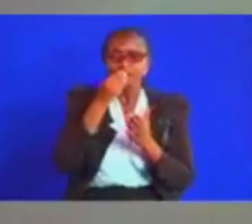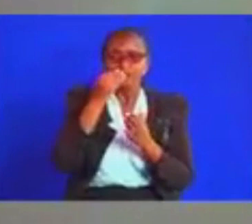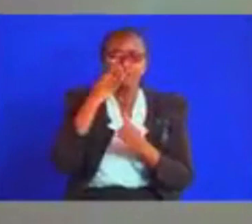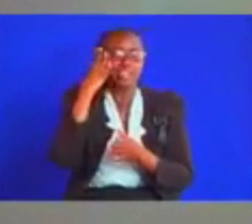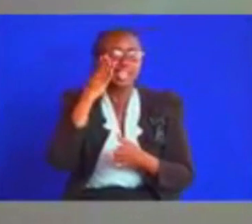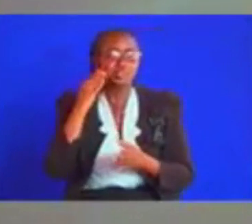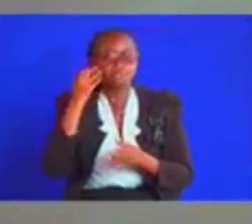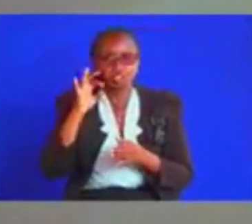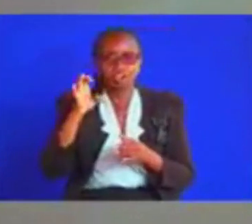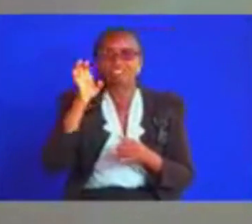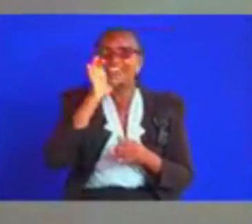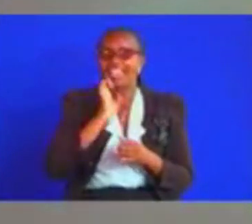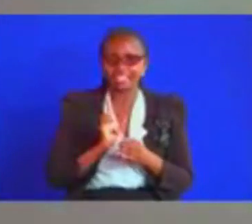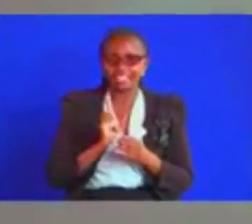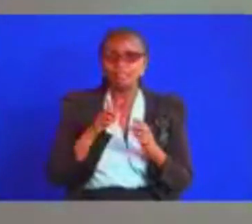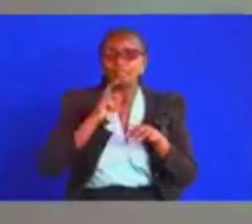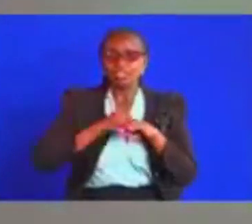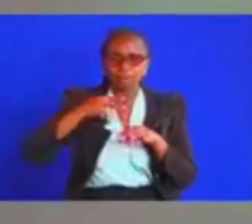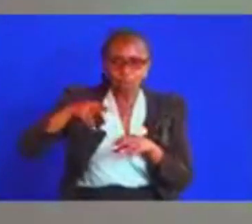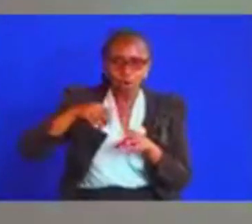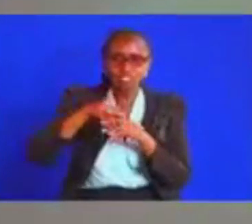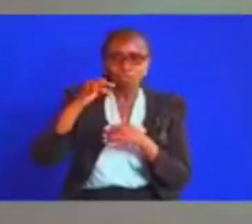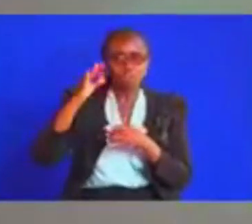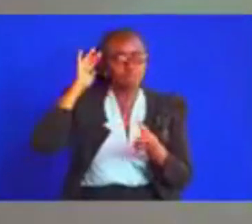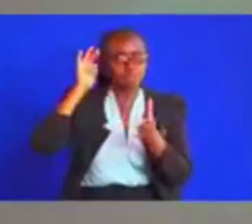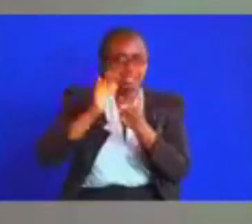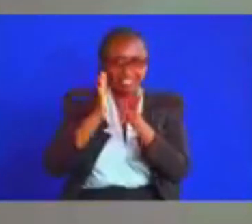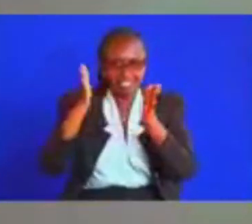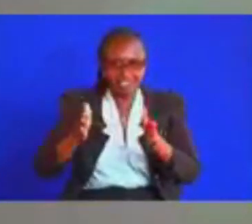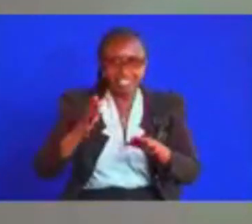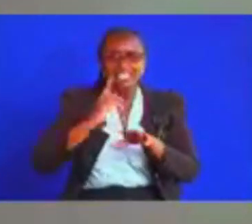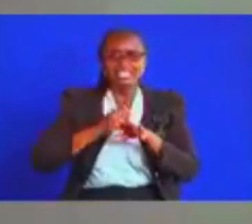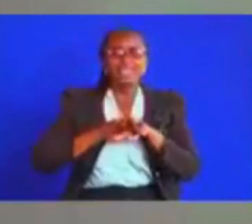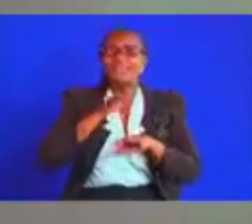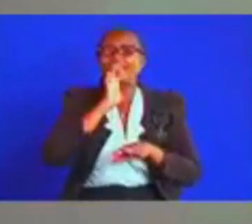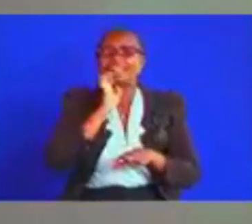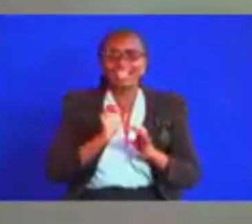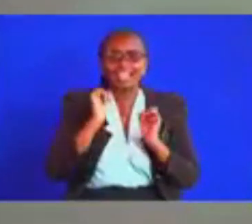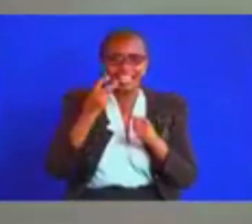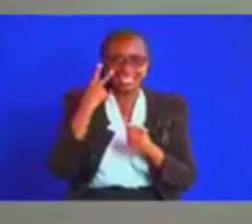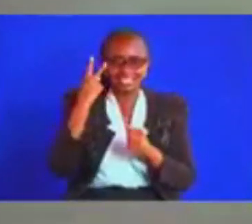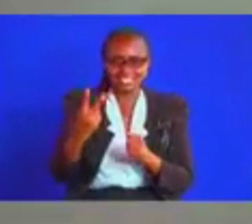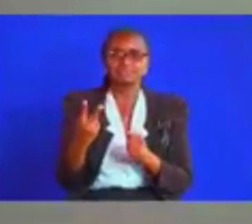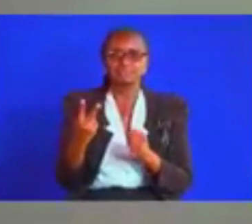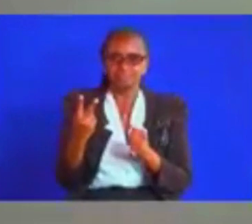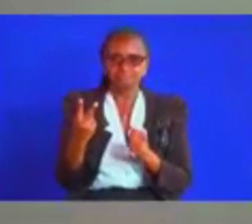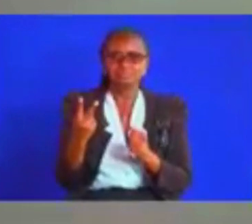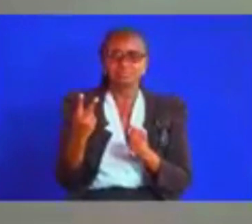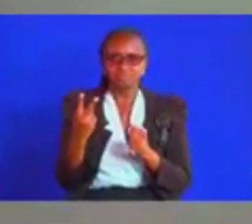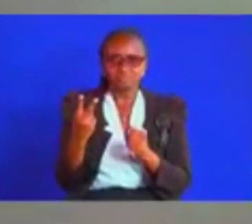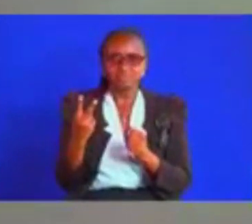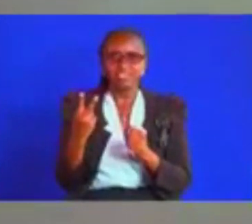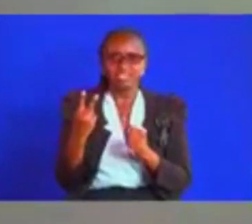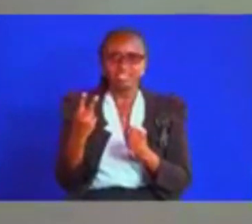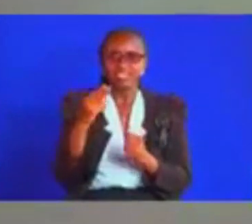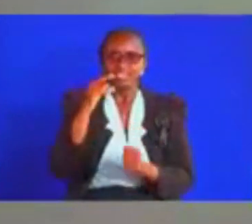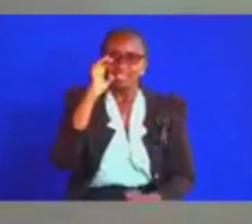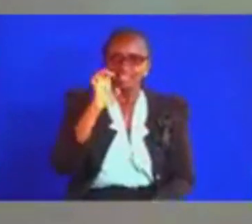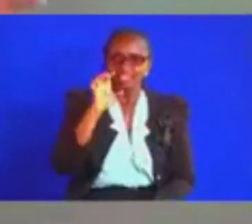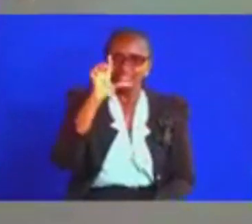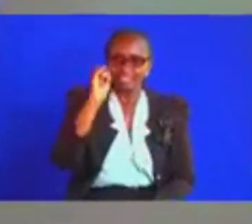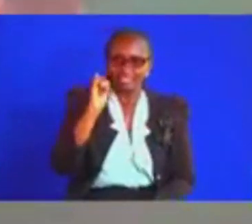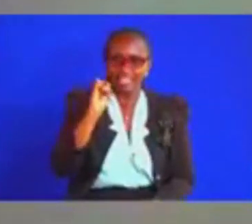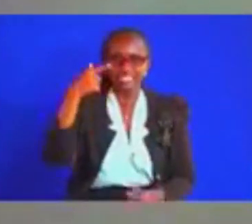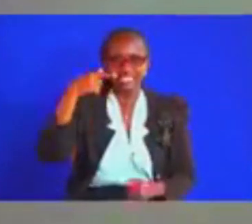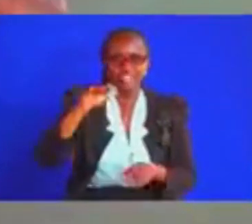of elders works out for believers. Are we together? That an elder can see, even though Eli, watch this, Eli was in